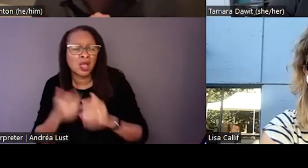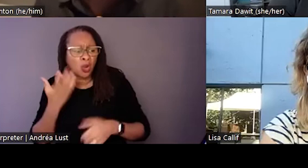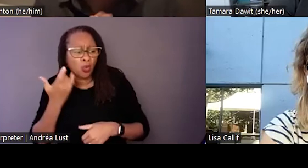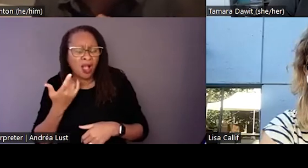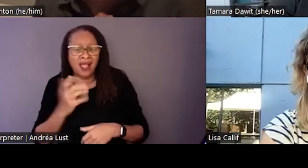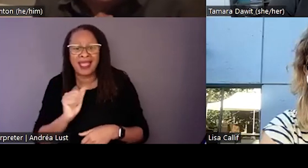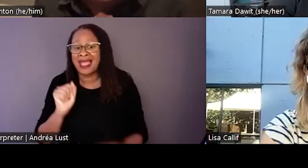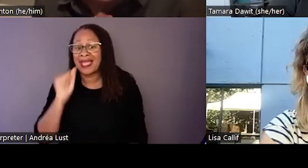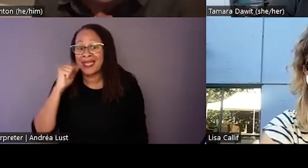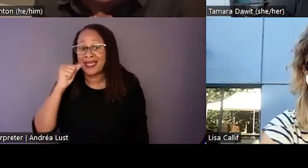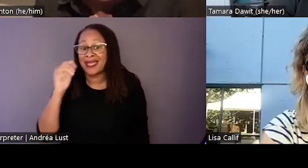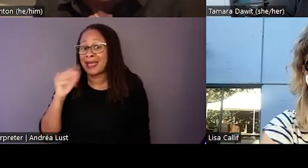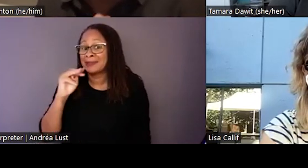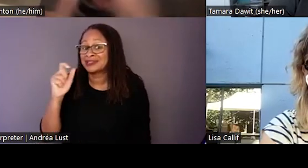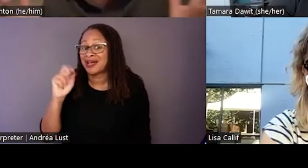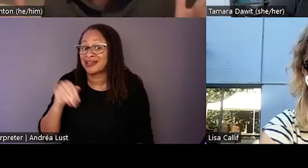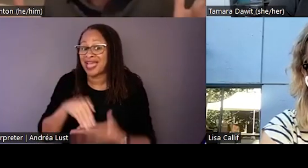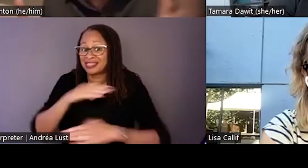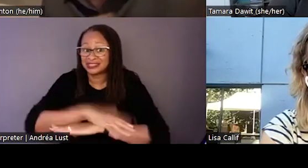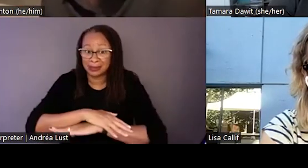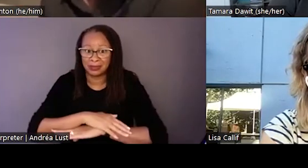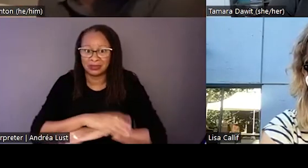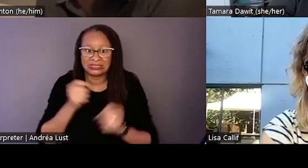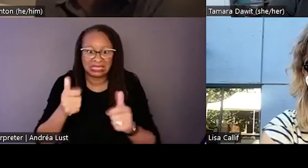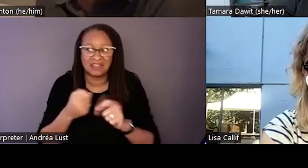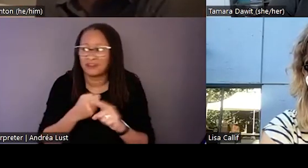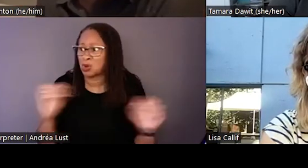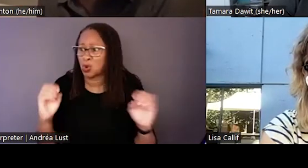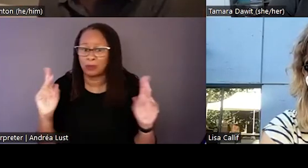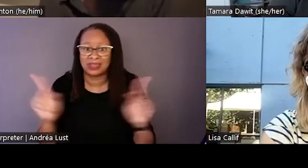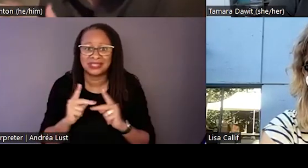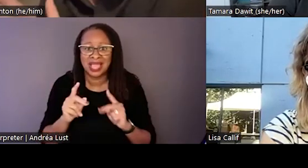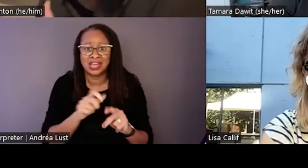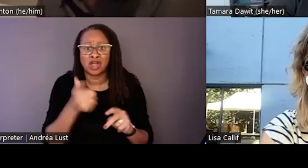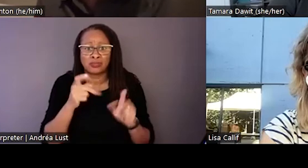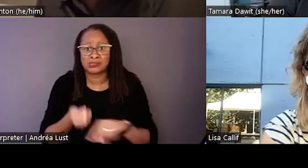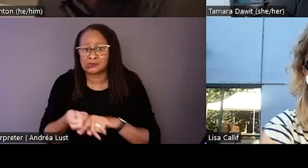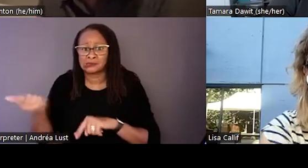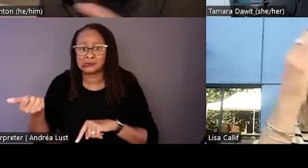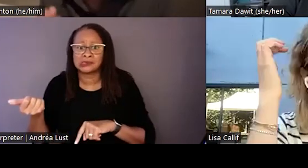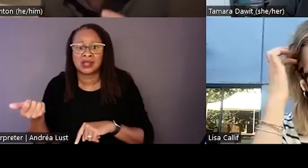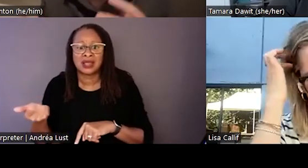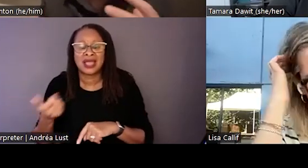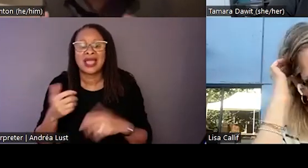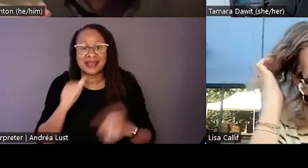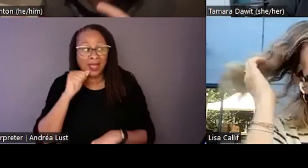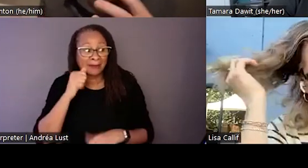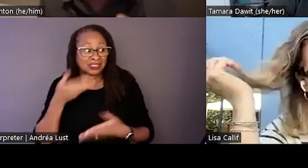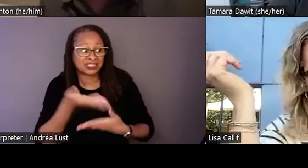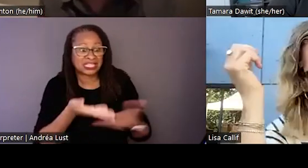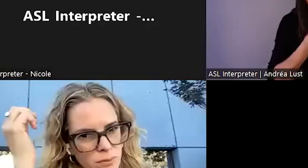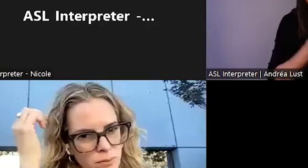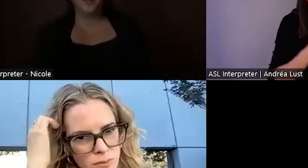Amazon at the table suddenly out of nowhere and someone else now isn't? And now they're giving money to filmmakers. What